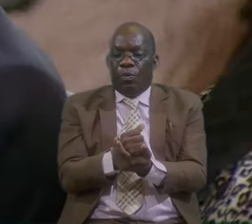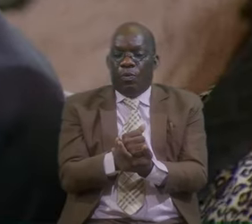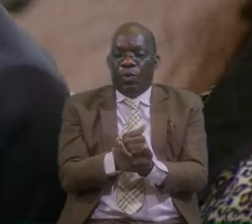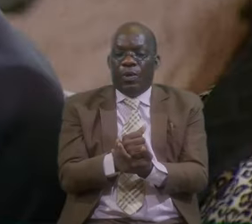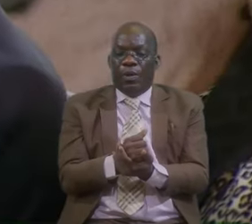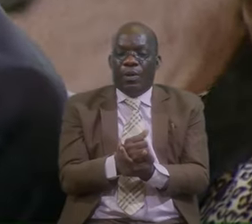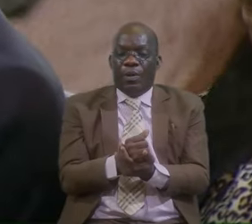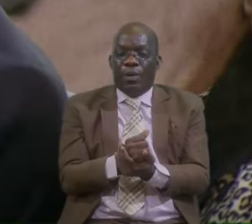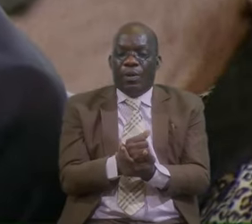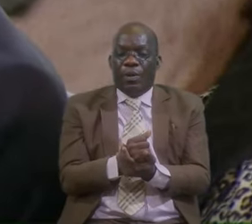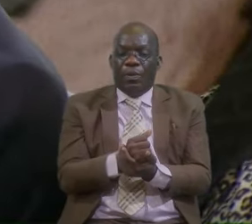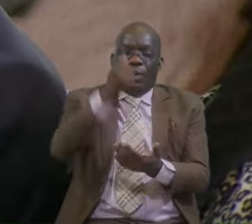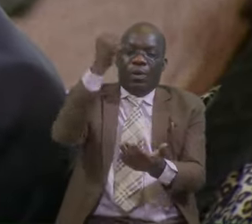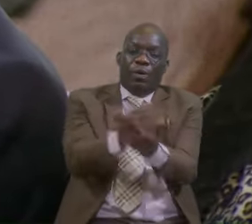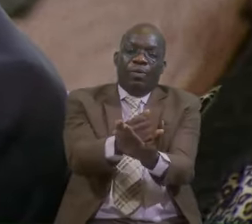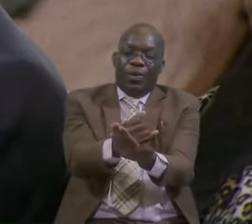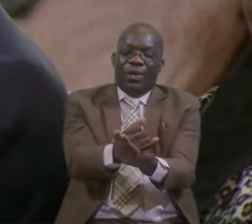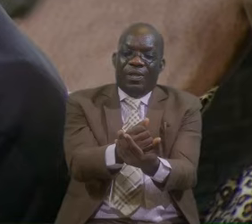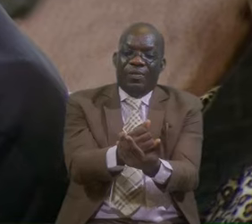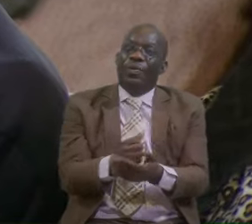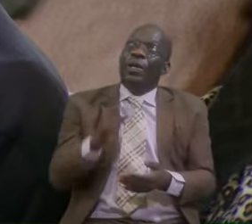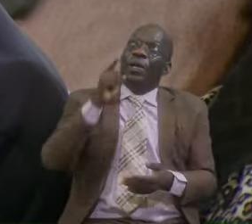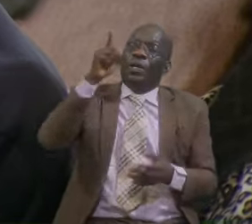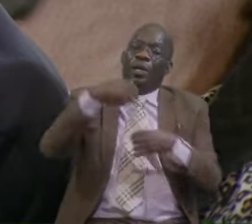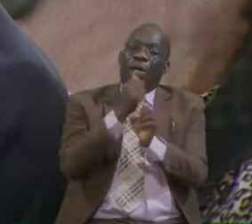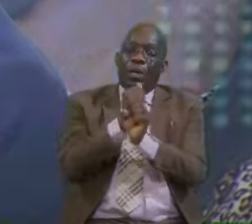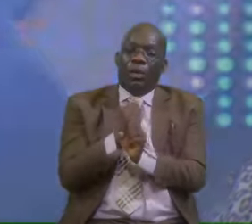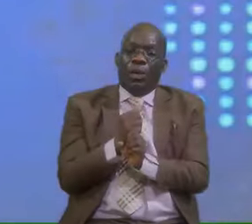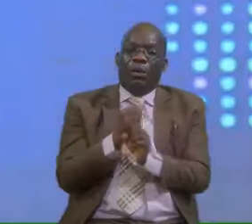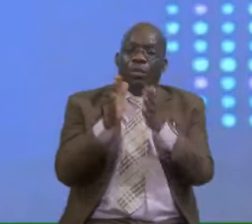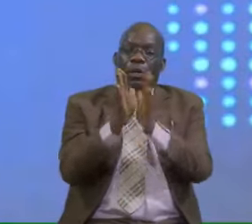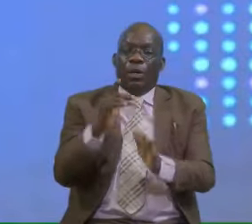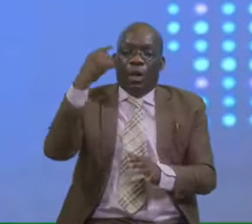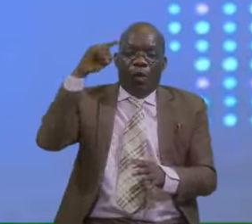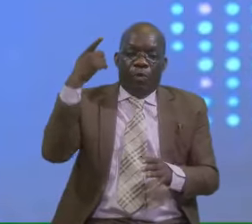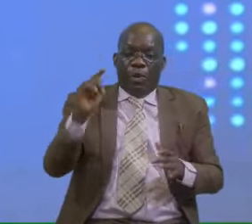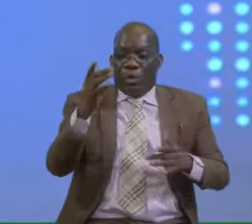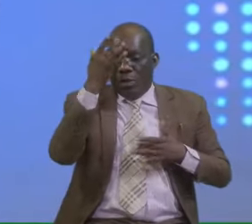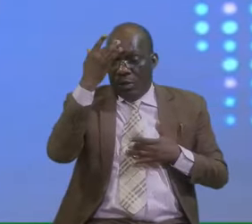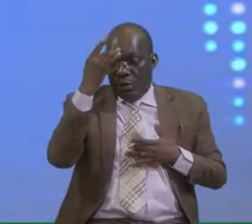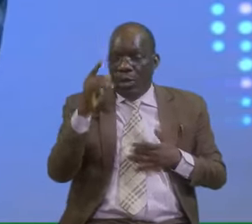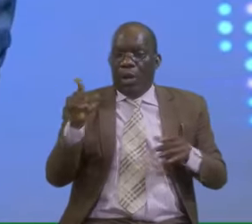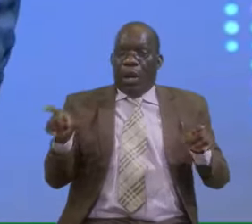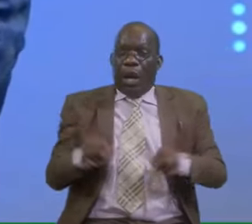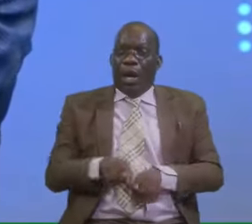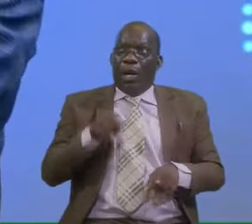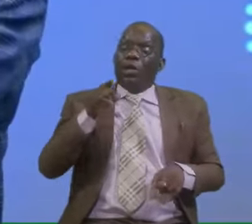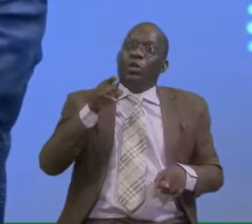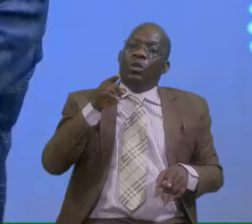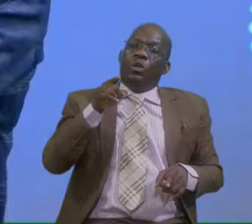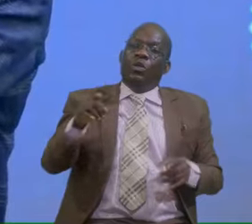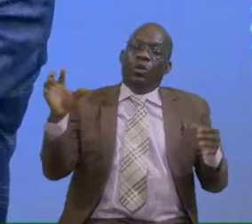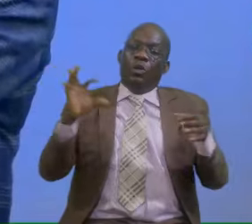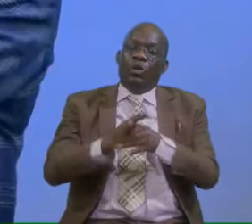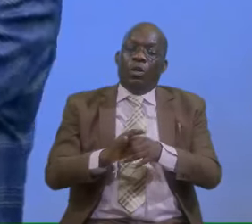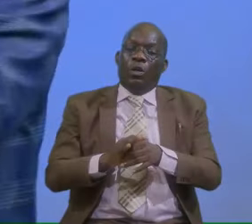Amen. He makes intercession for the sick. And tonight, as you link your faith with